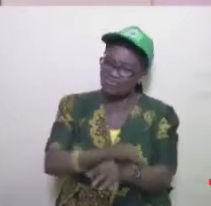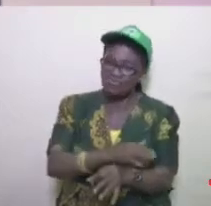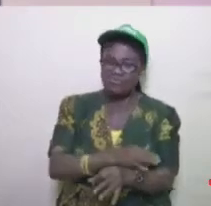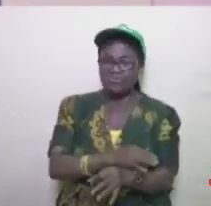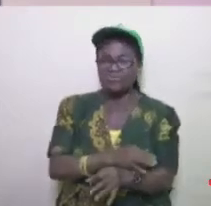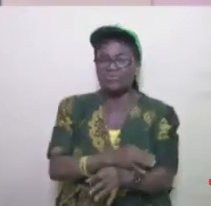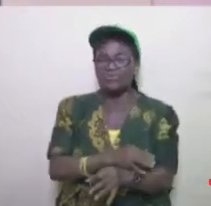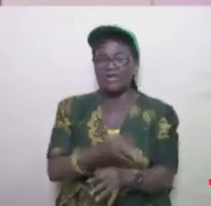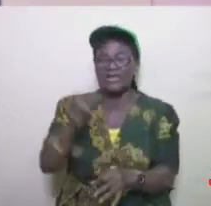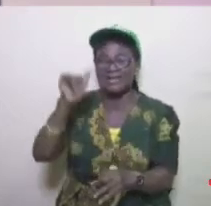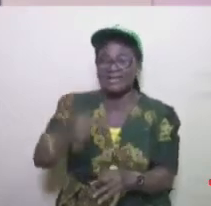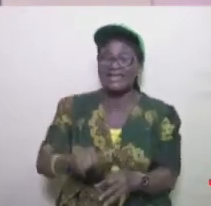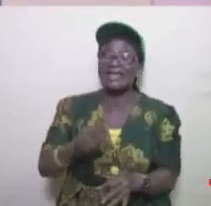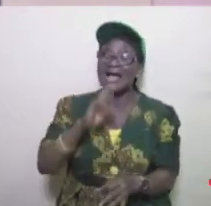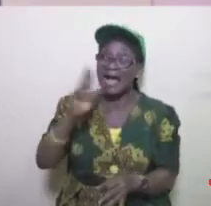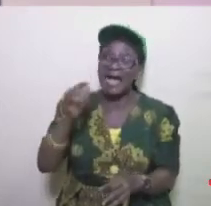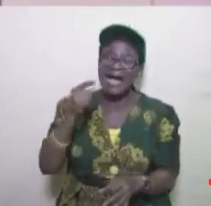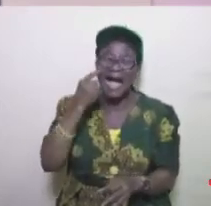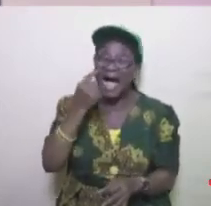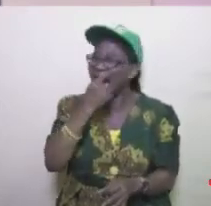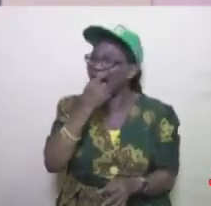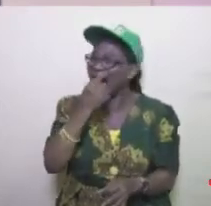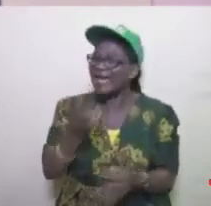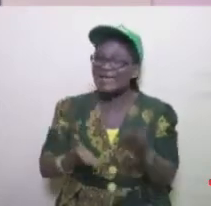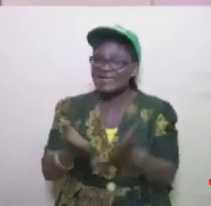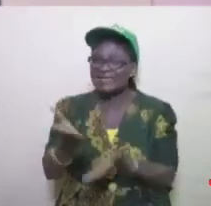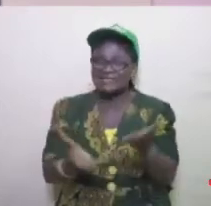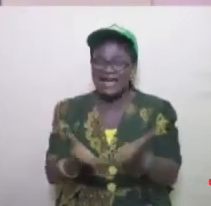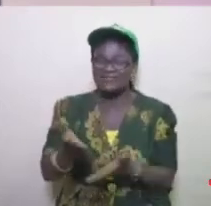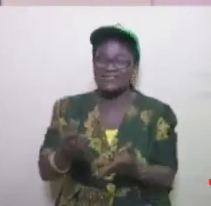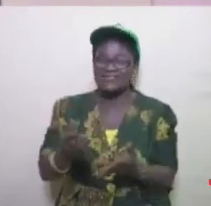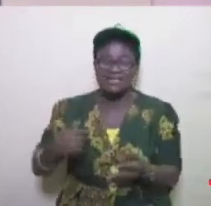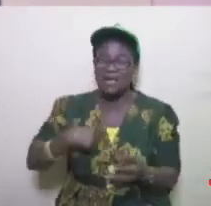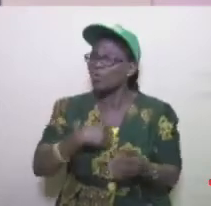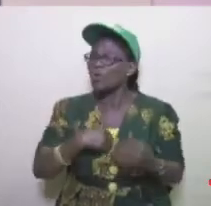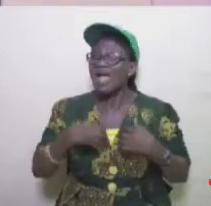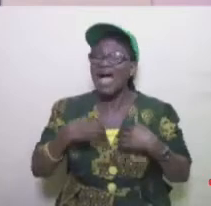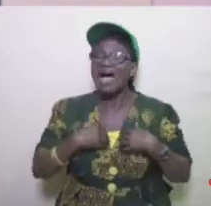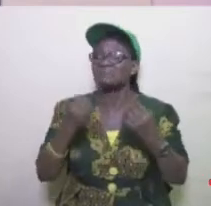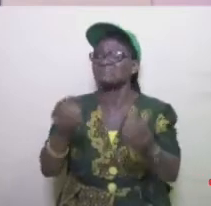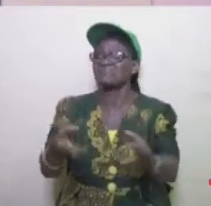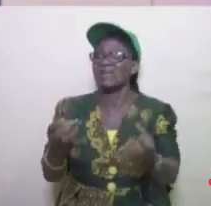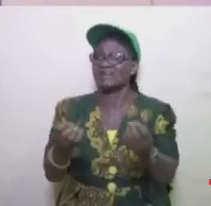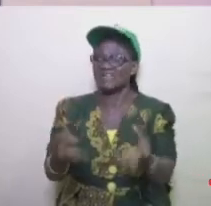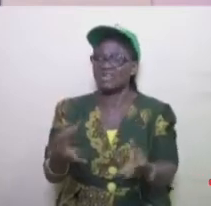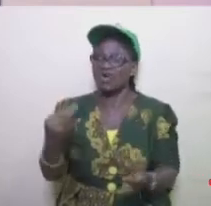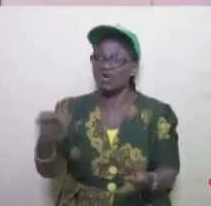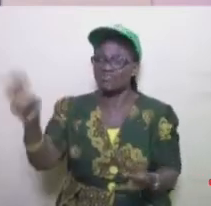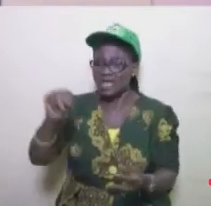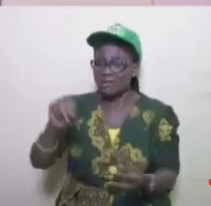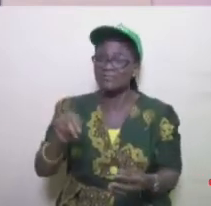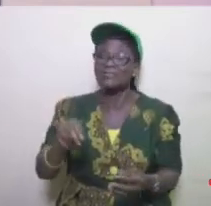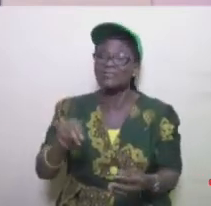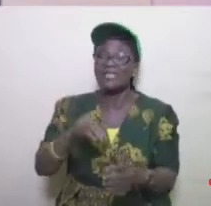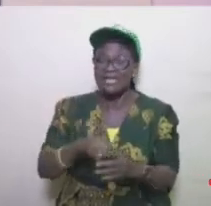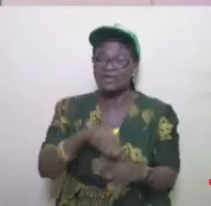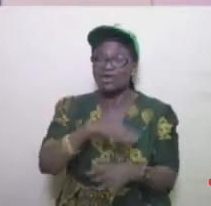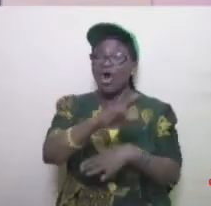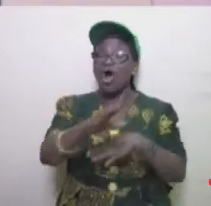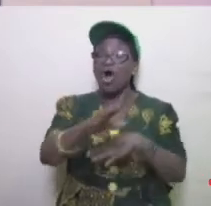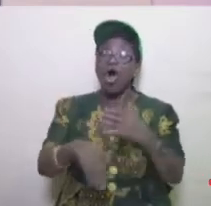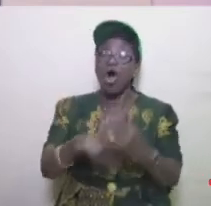service. And we have quite a lot in all organizations, only eye